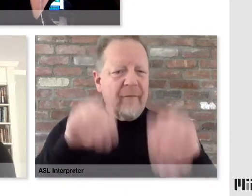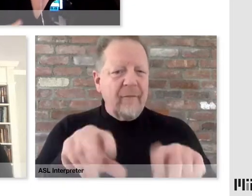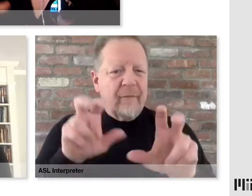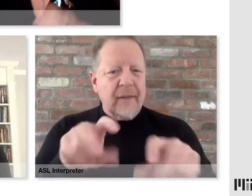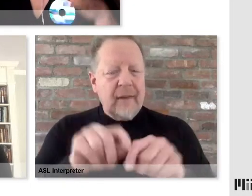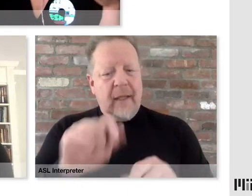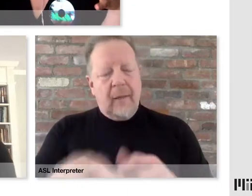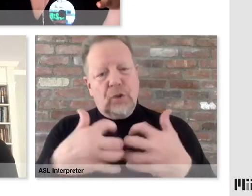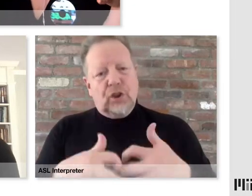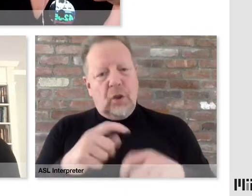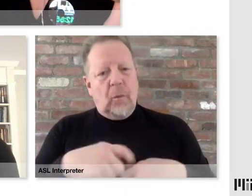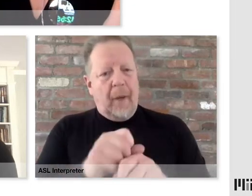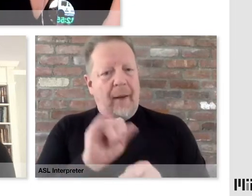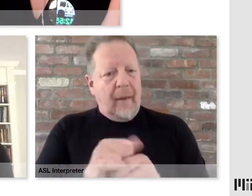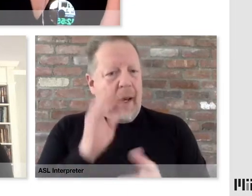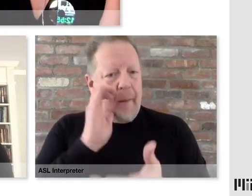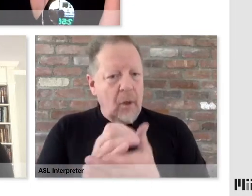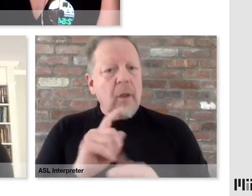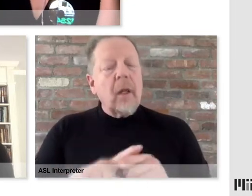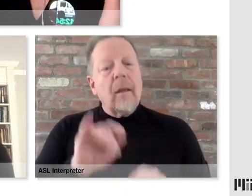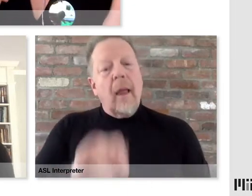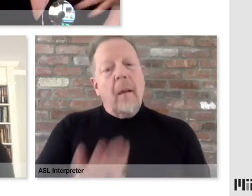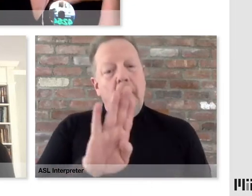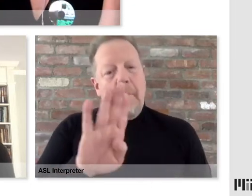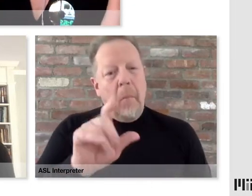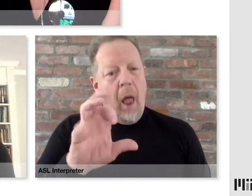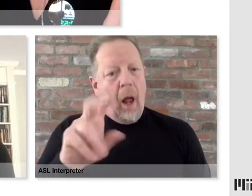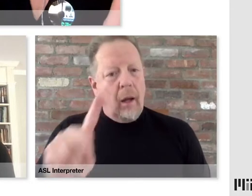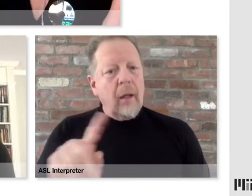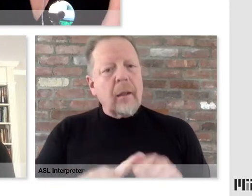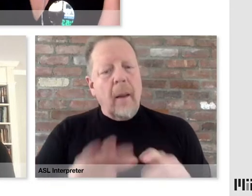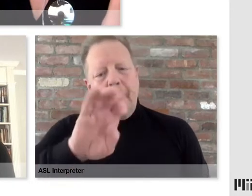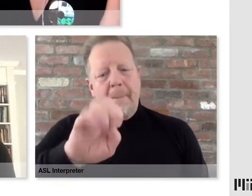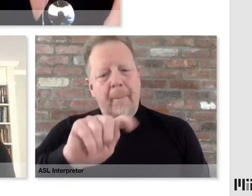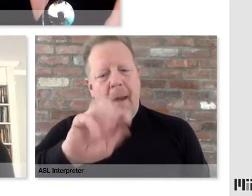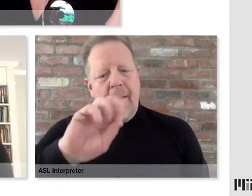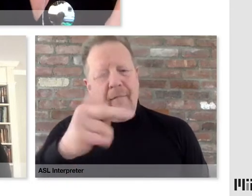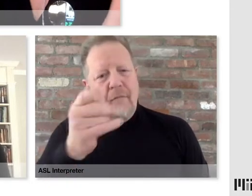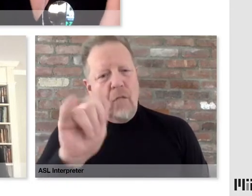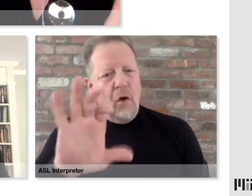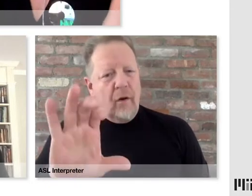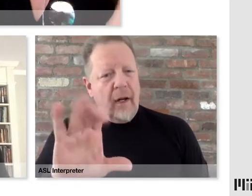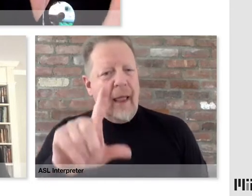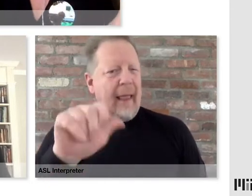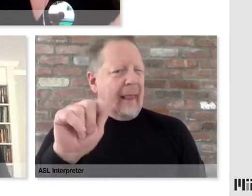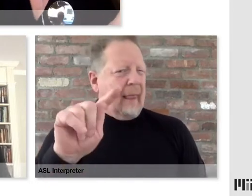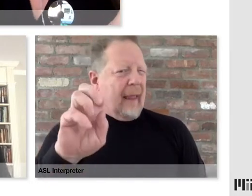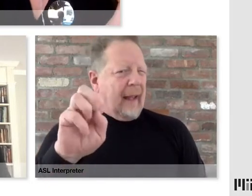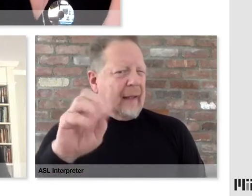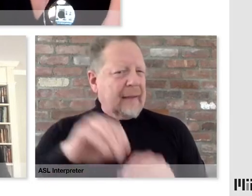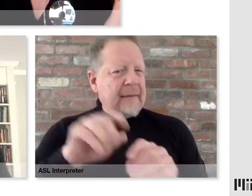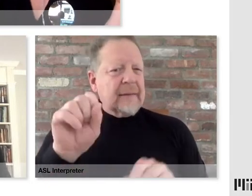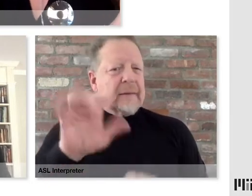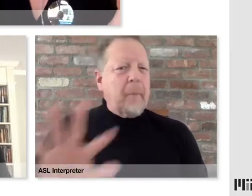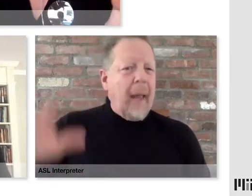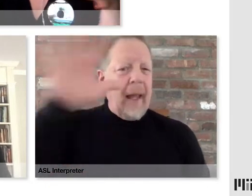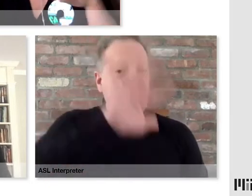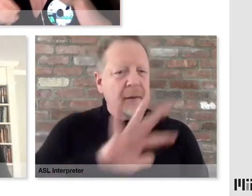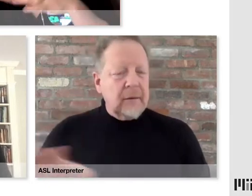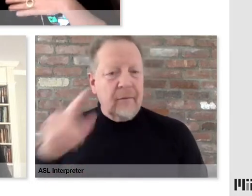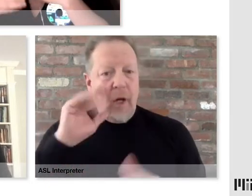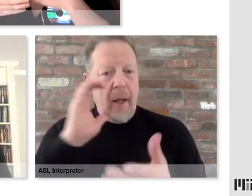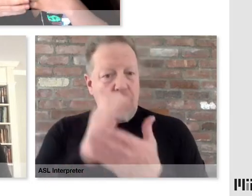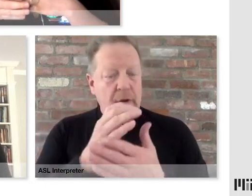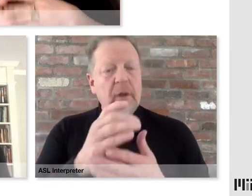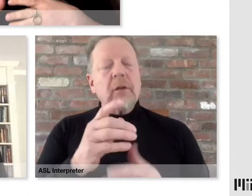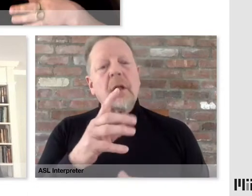that case, this blob is this like metaphoric latent space for any possible image, and you cut it away. And